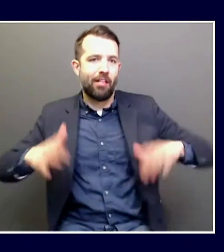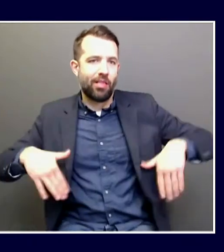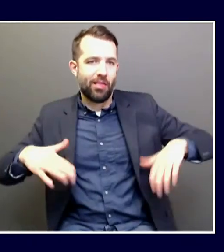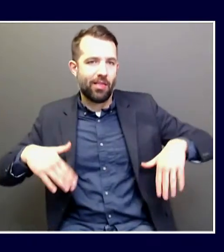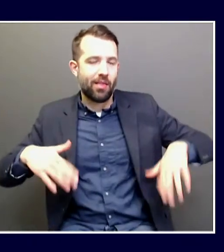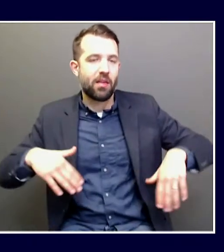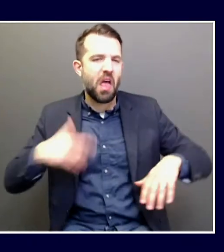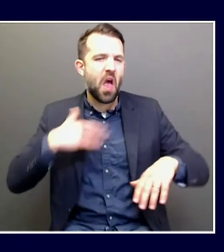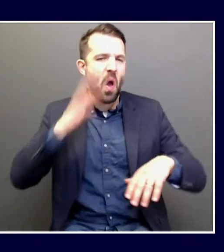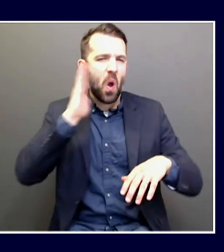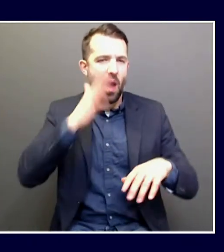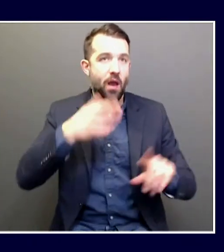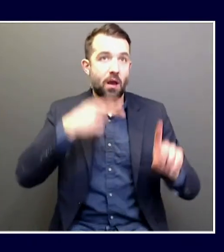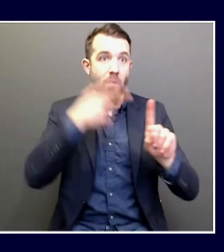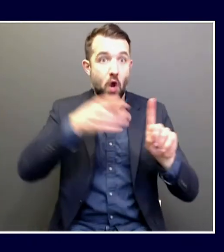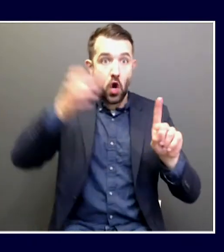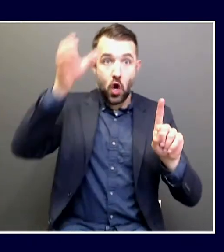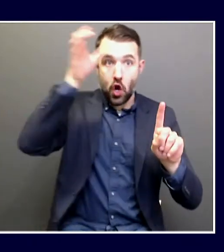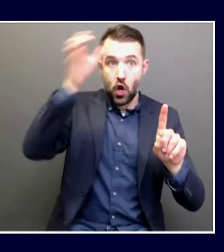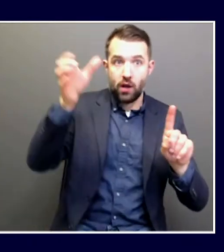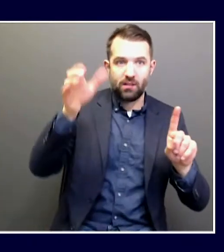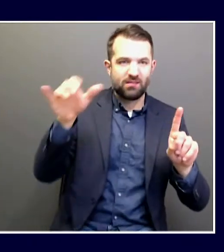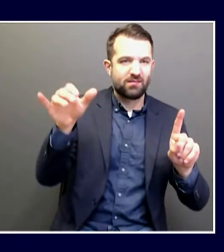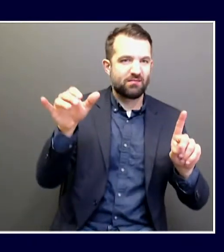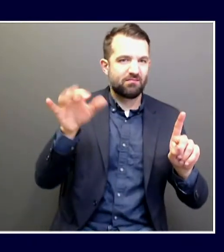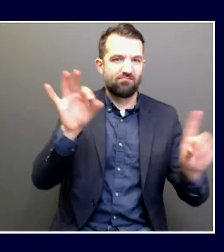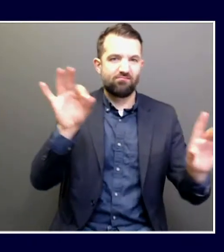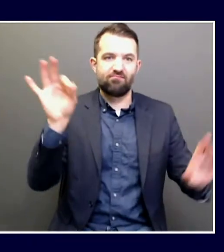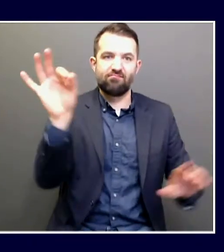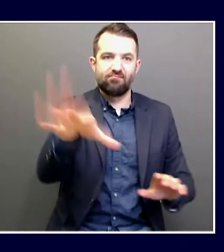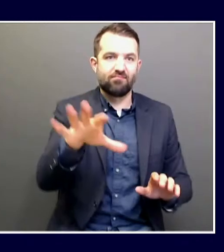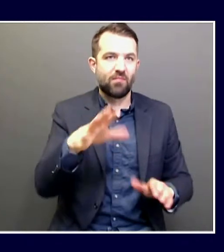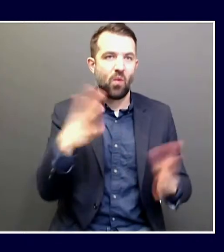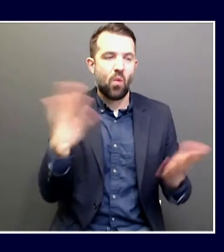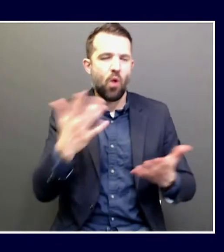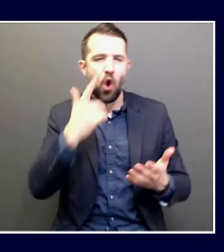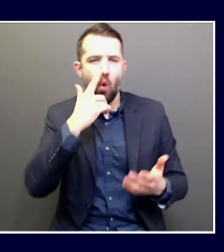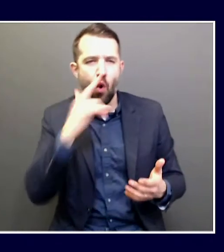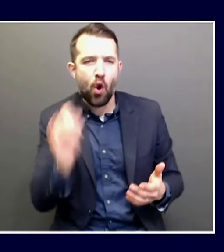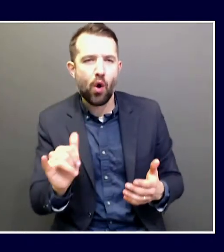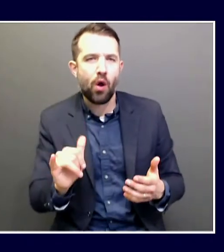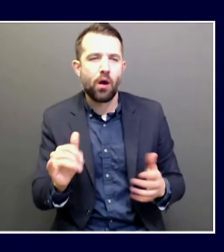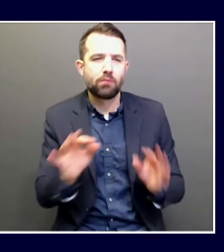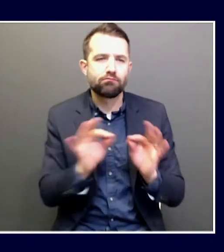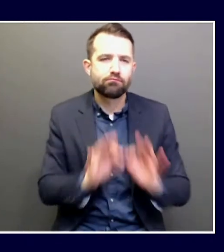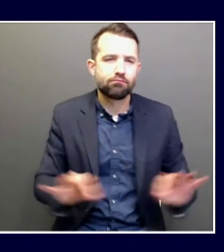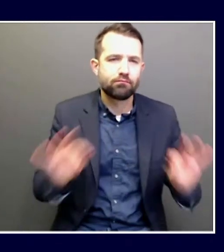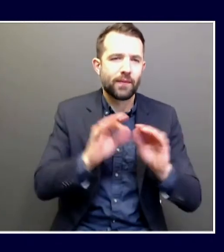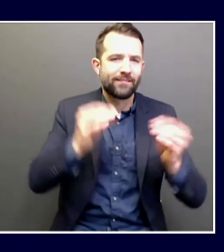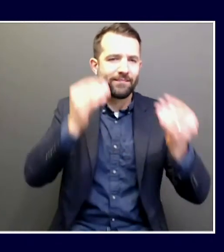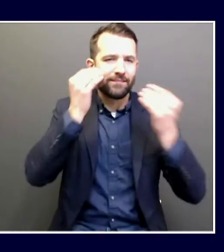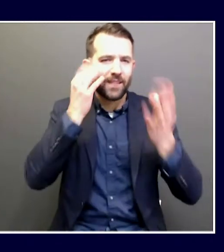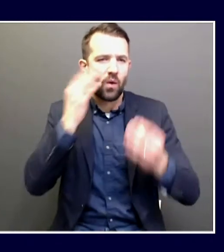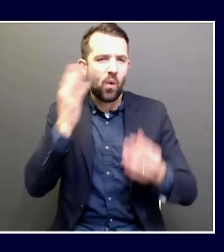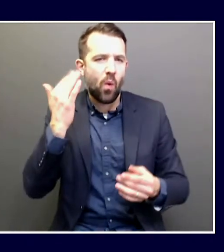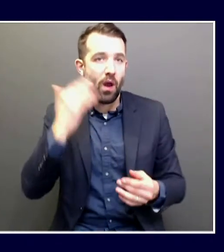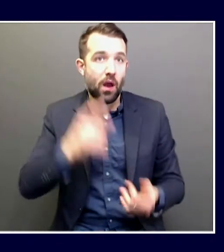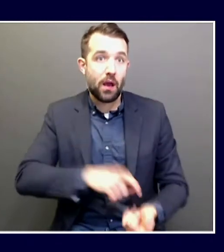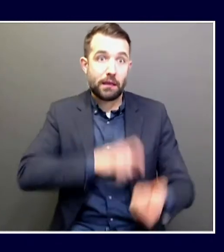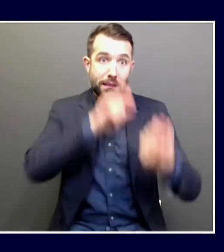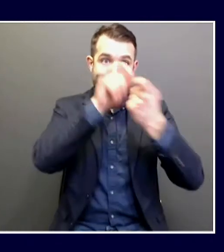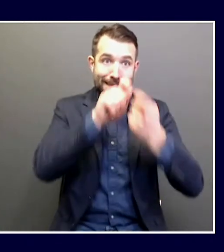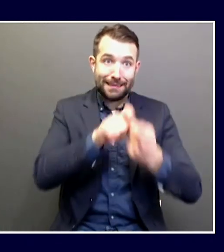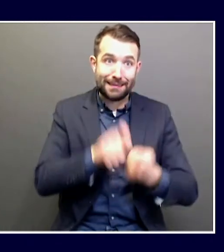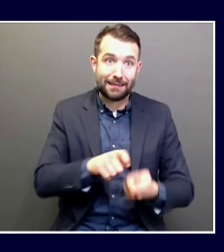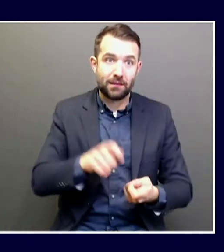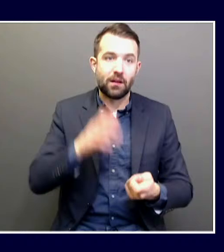concept, what it does and what we do with it. Many of the tactical granular details will be coming out soon. Similarly, with respect to